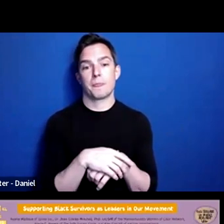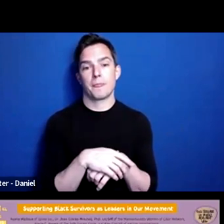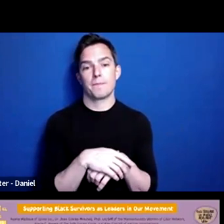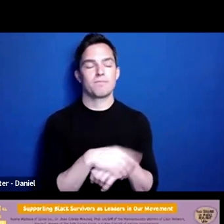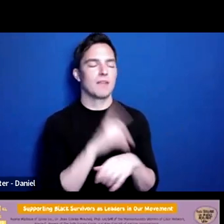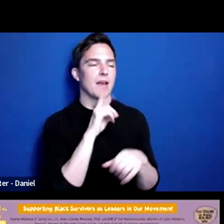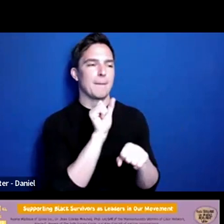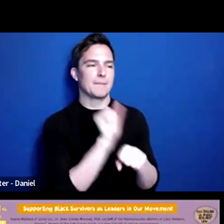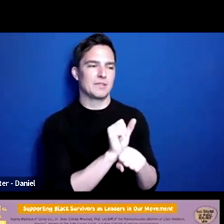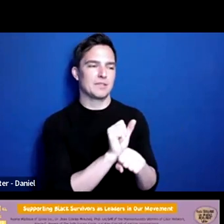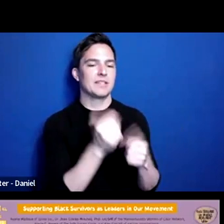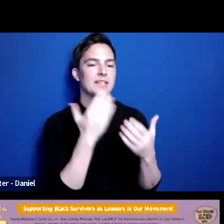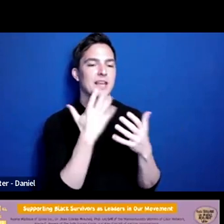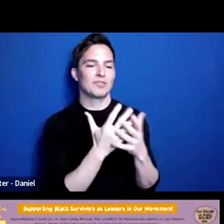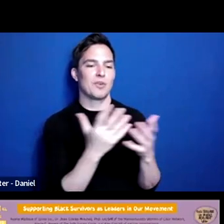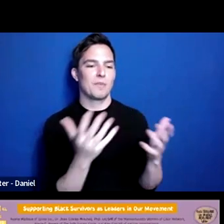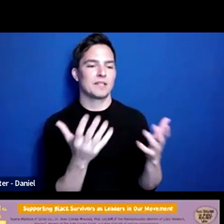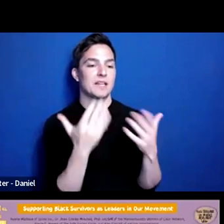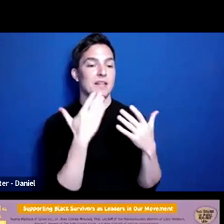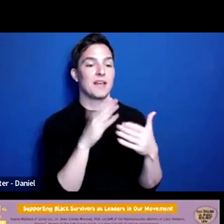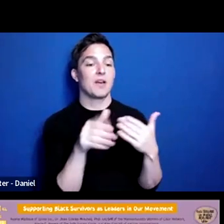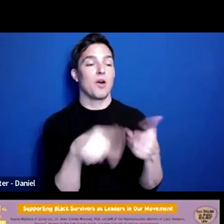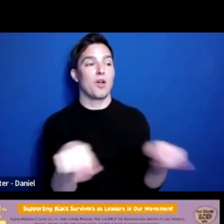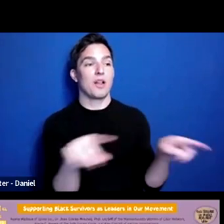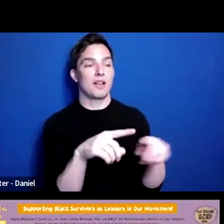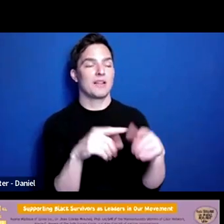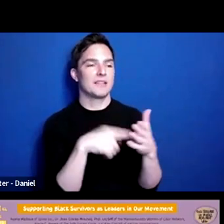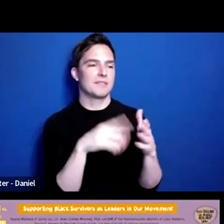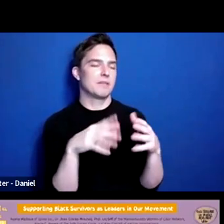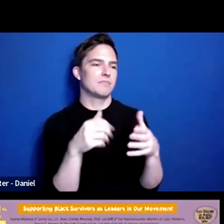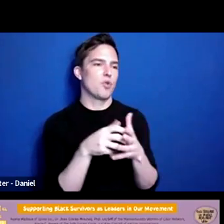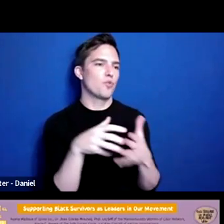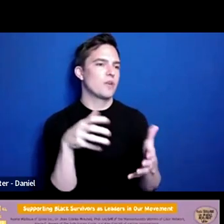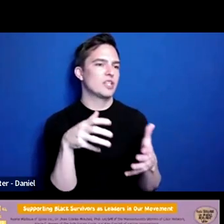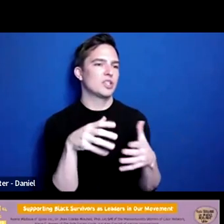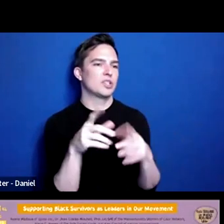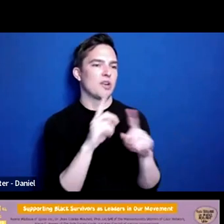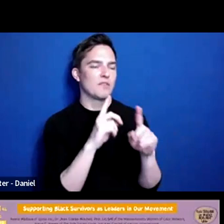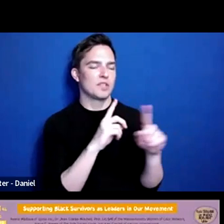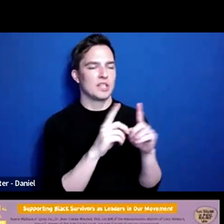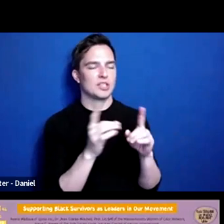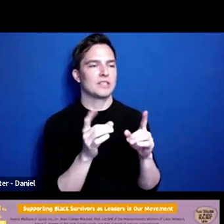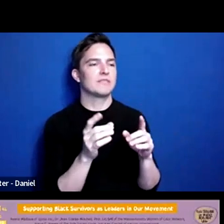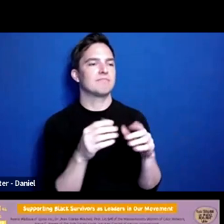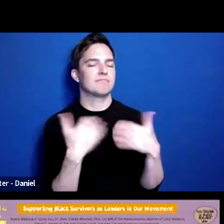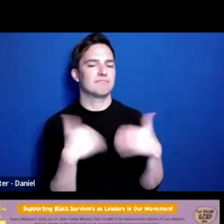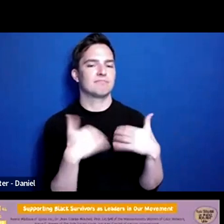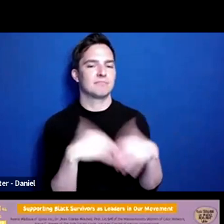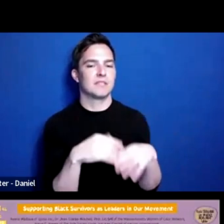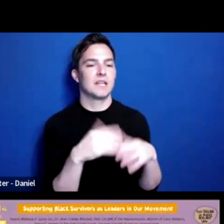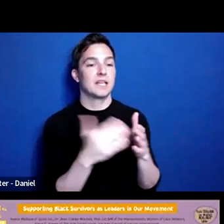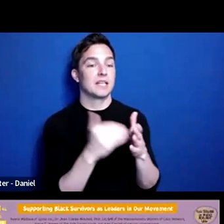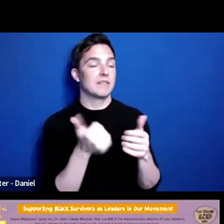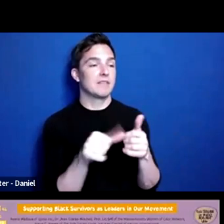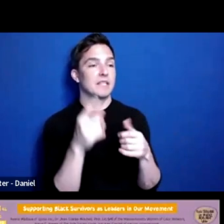Absolutely. Thank you so much. Thank you all. This has been such a rich conversation. Again, if you have any